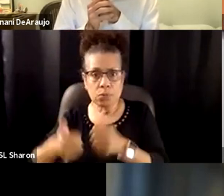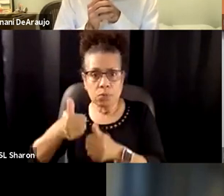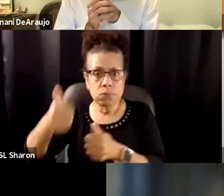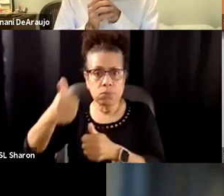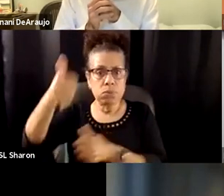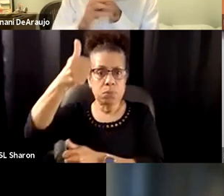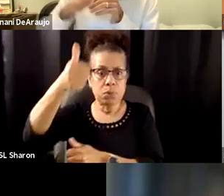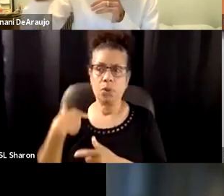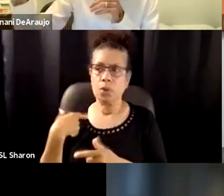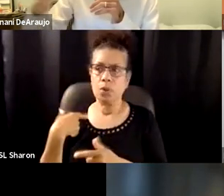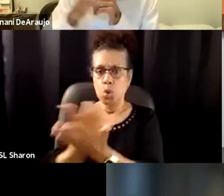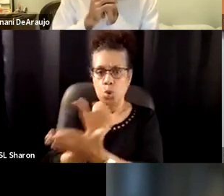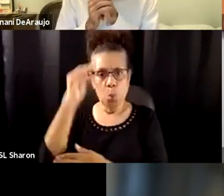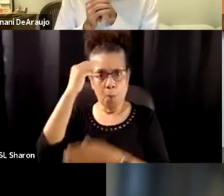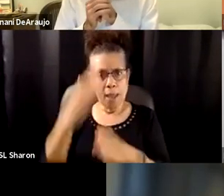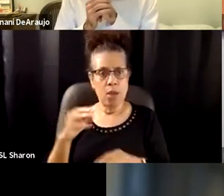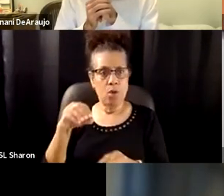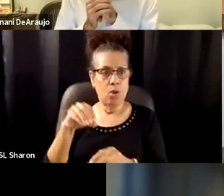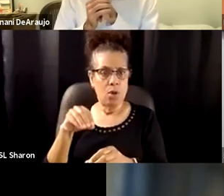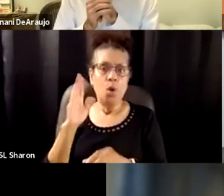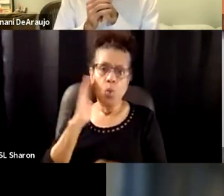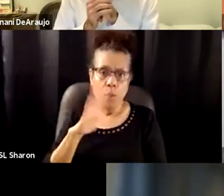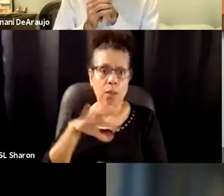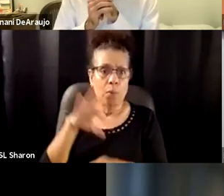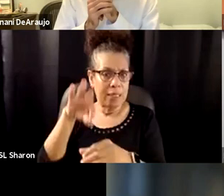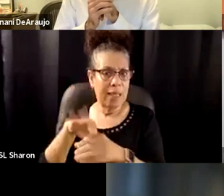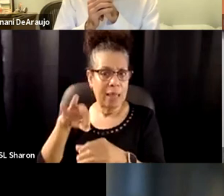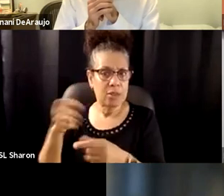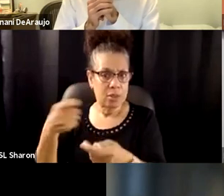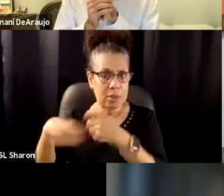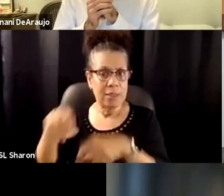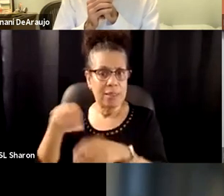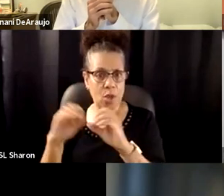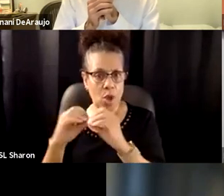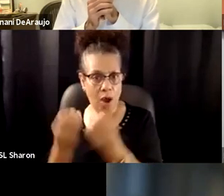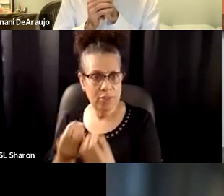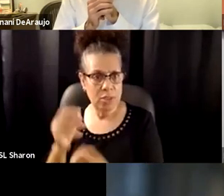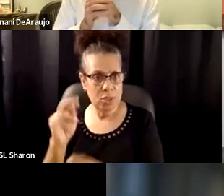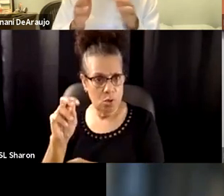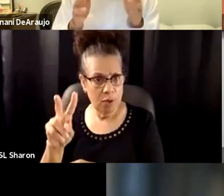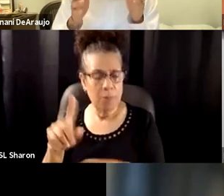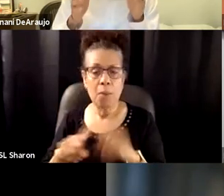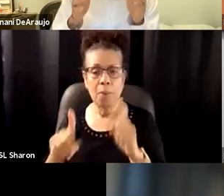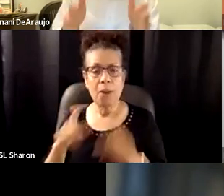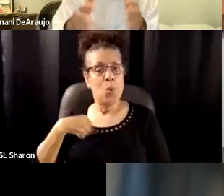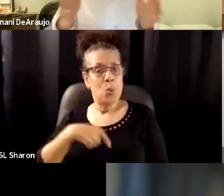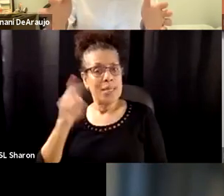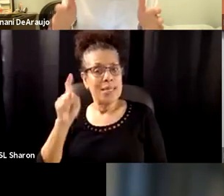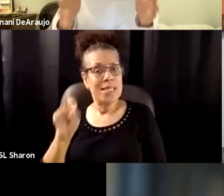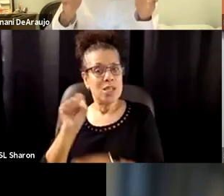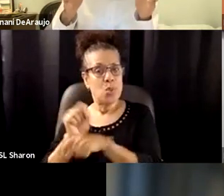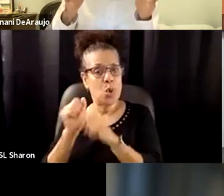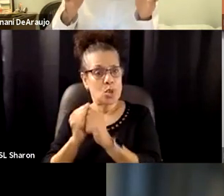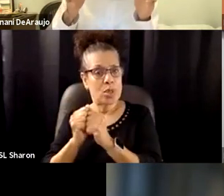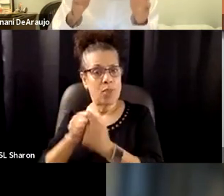elected in november of course is a longer-term issue to address uh that we all have to work together and and i think that you know we as school